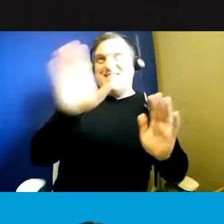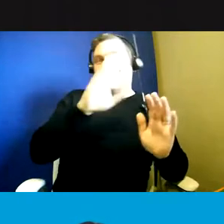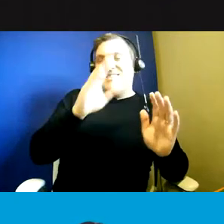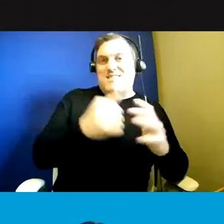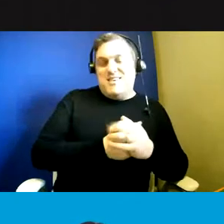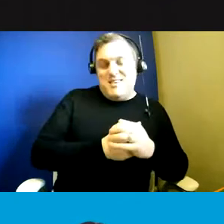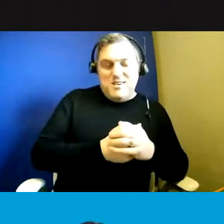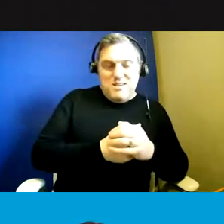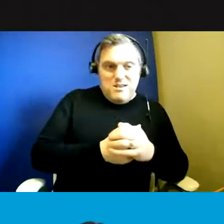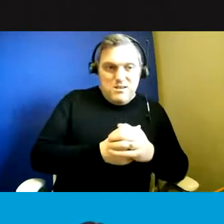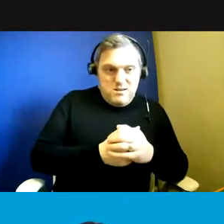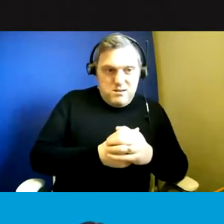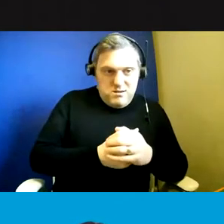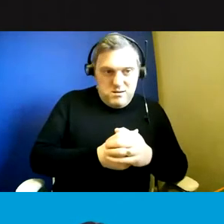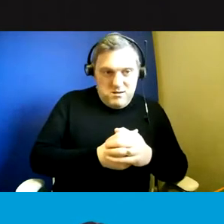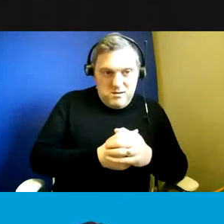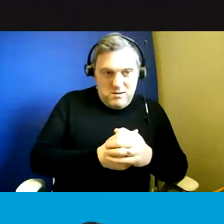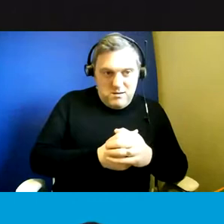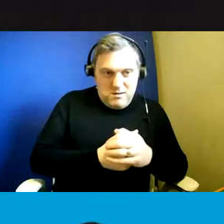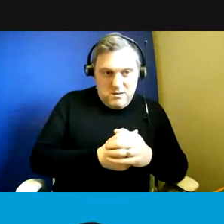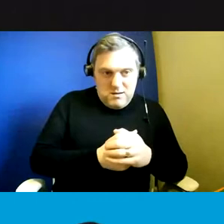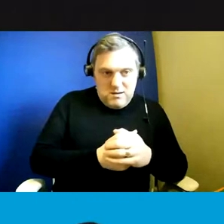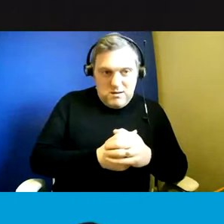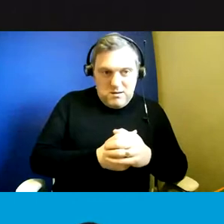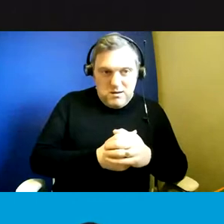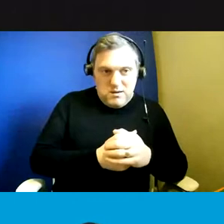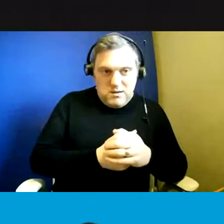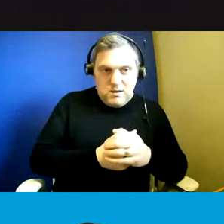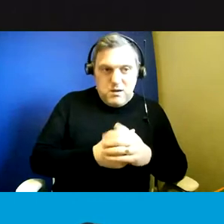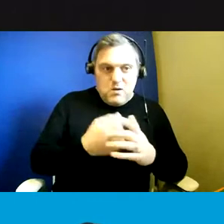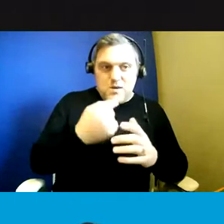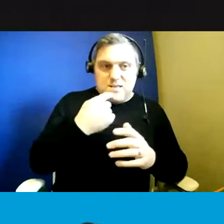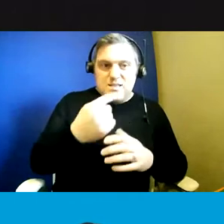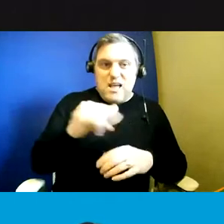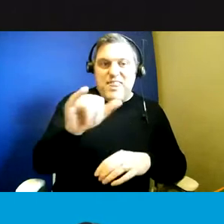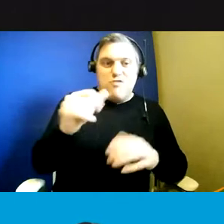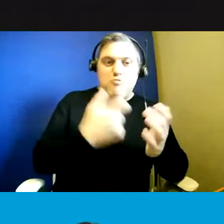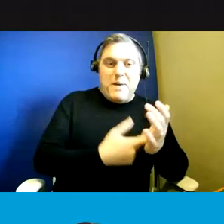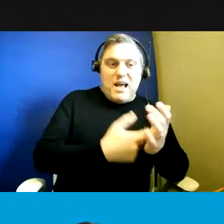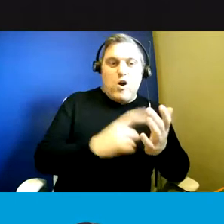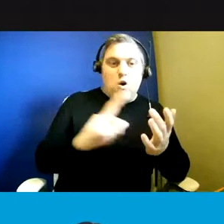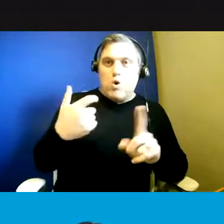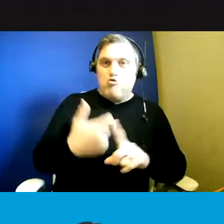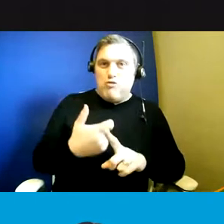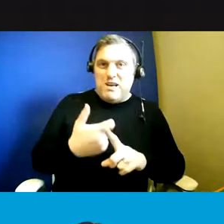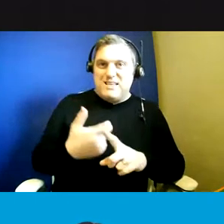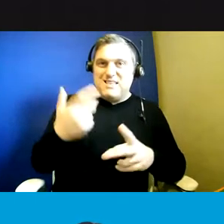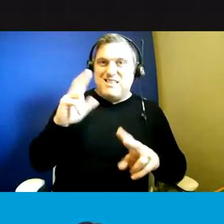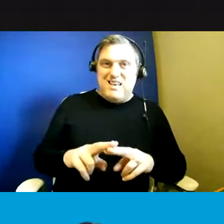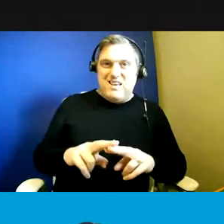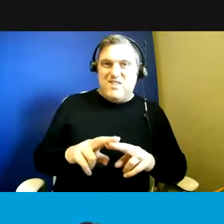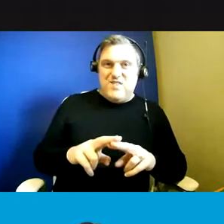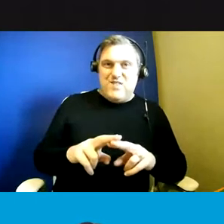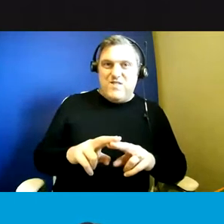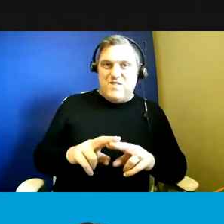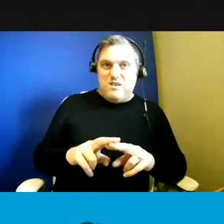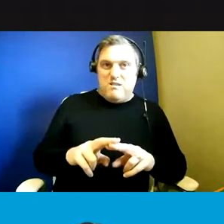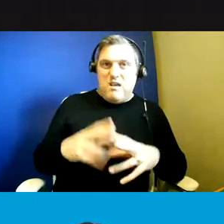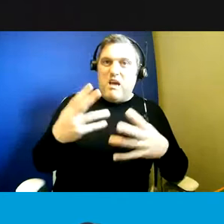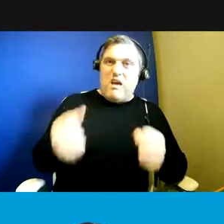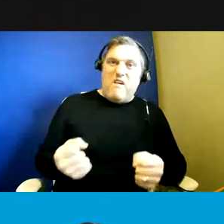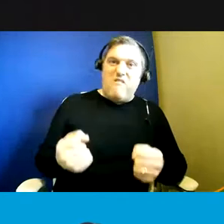anxiety. I'm not going to differentiate now. I'm just going to say, so either Rebecca or Chris, if someone had some of the symptoms